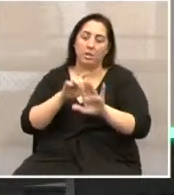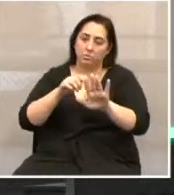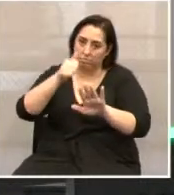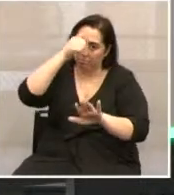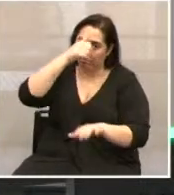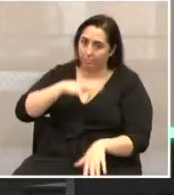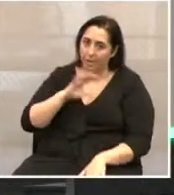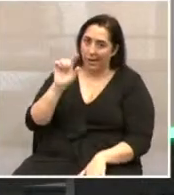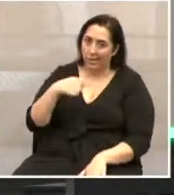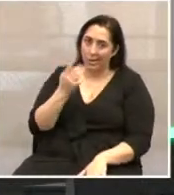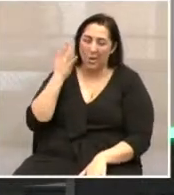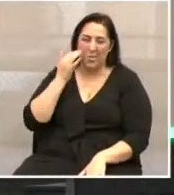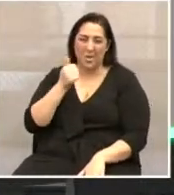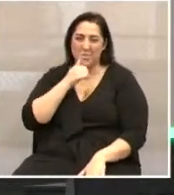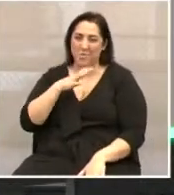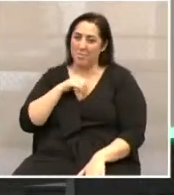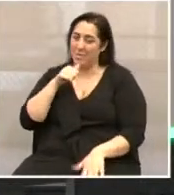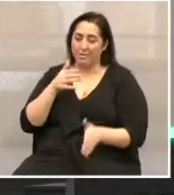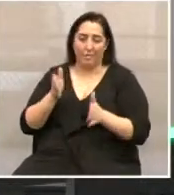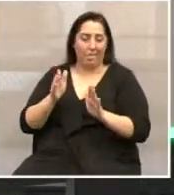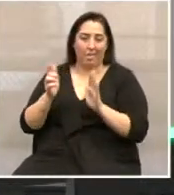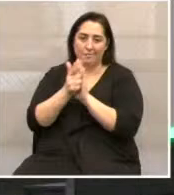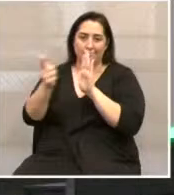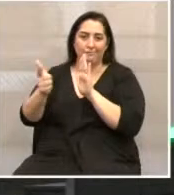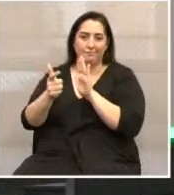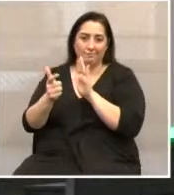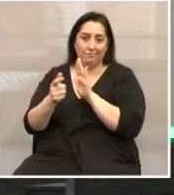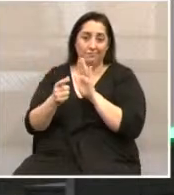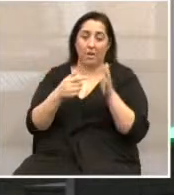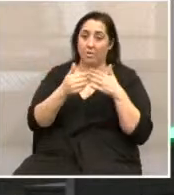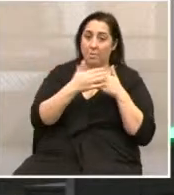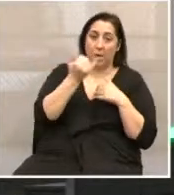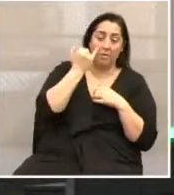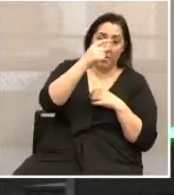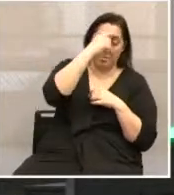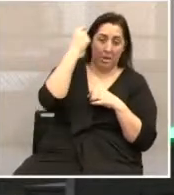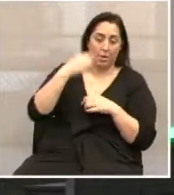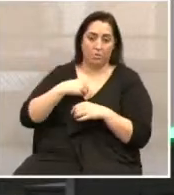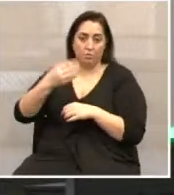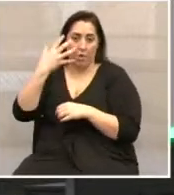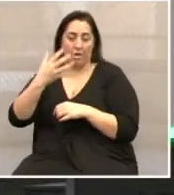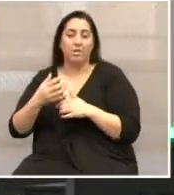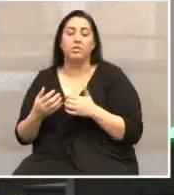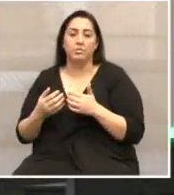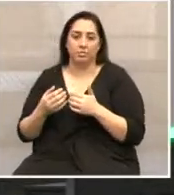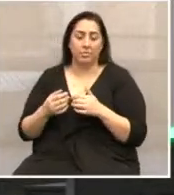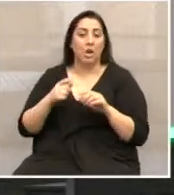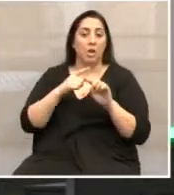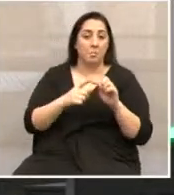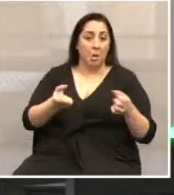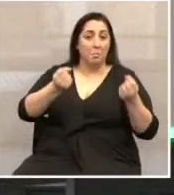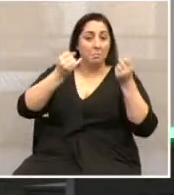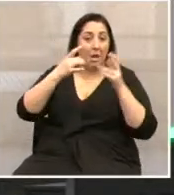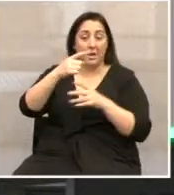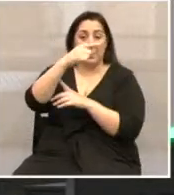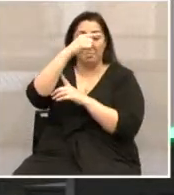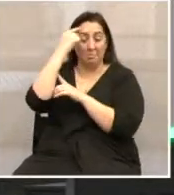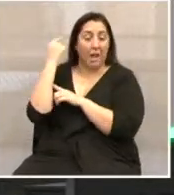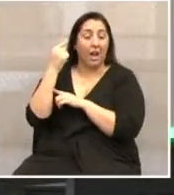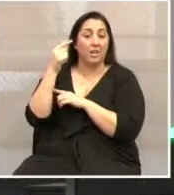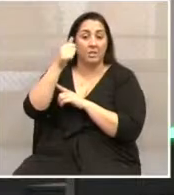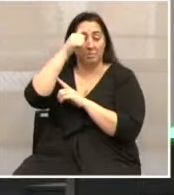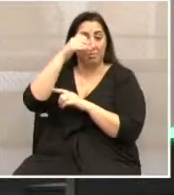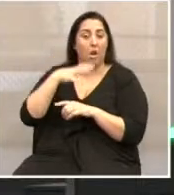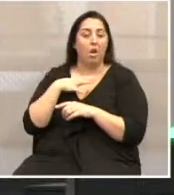because women were disenfranchised, black and white. But a large number of African American men were registering and